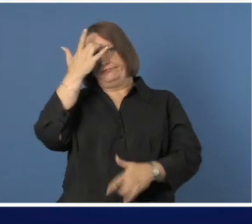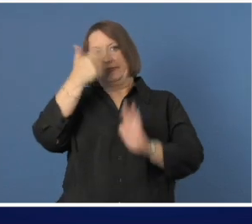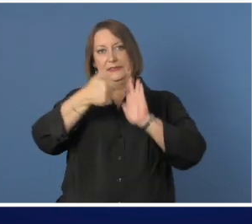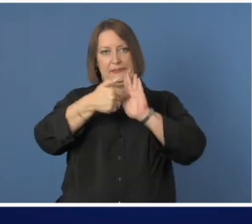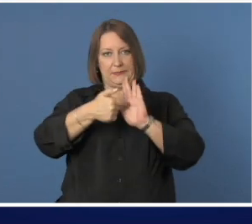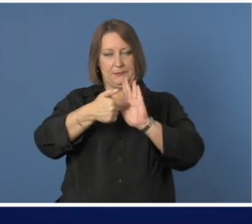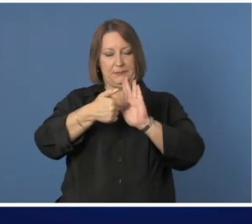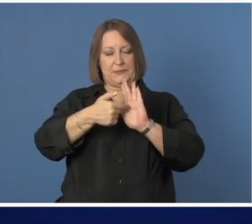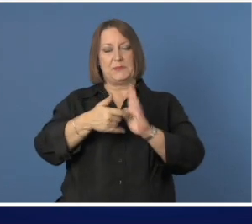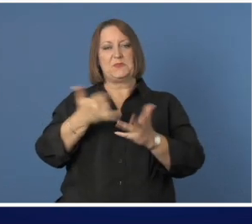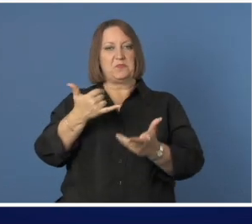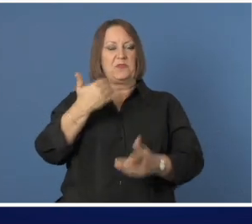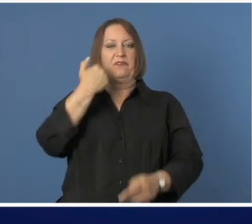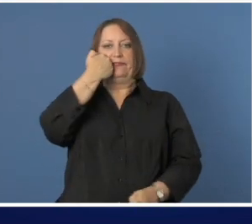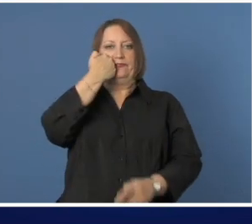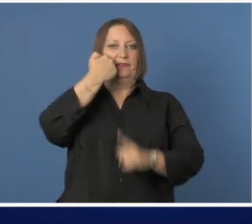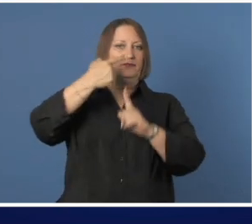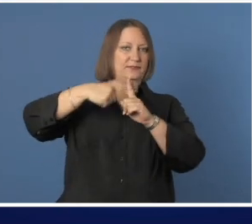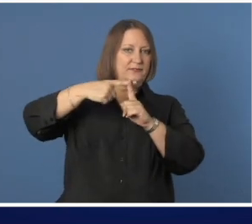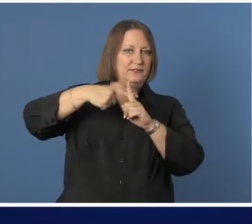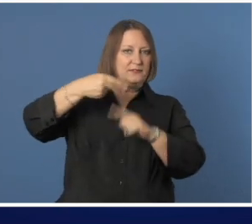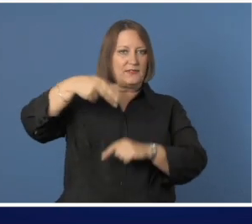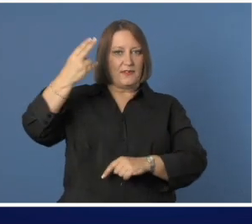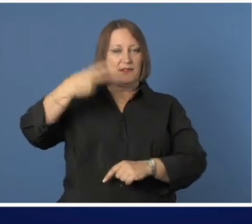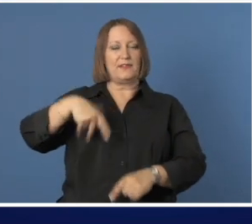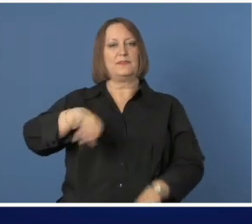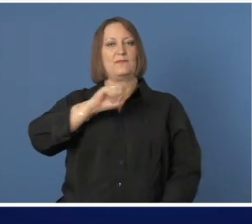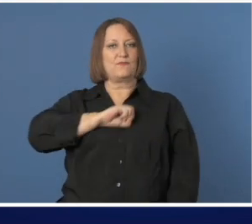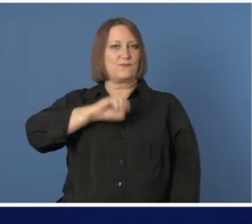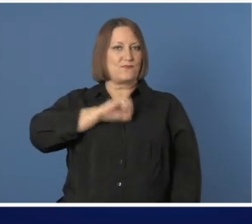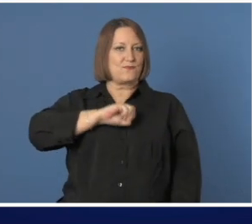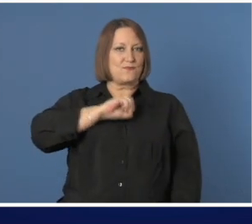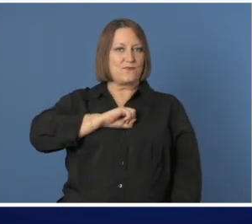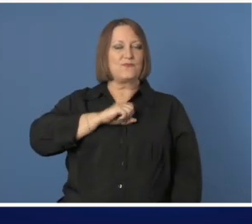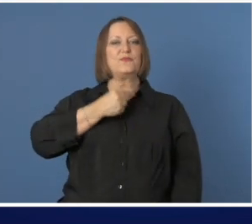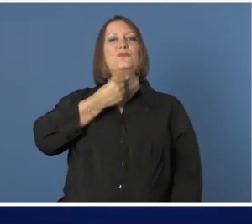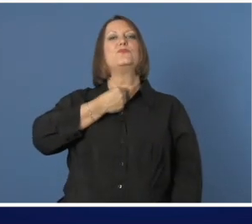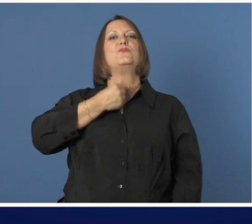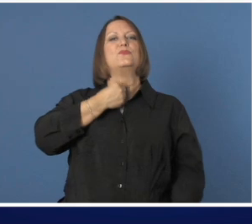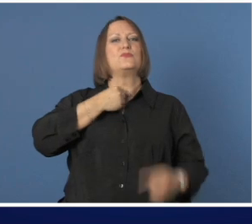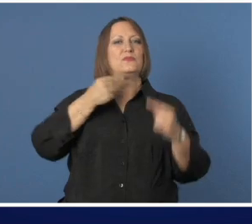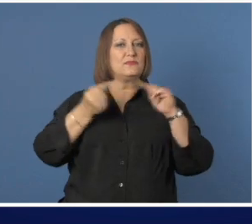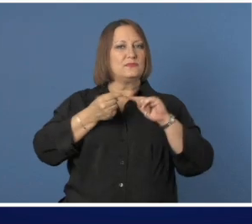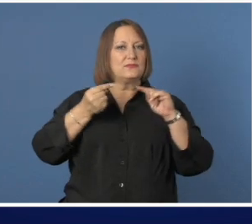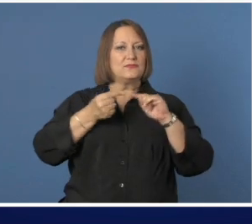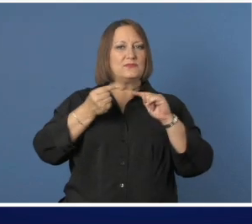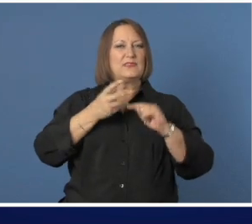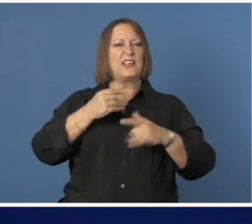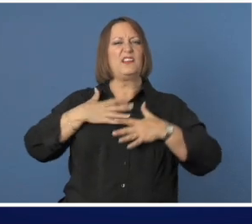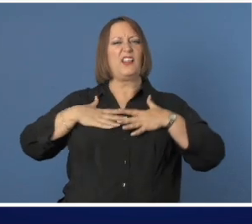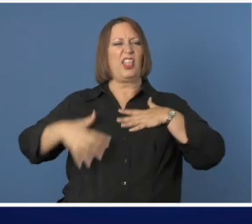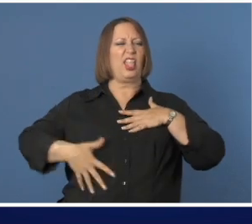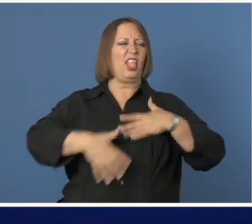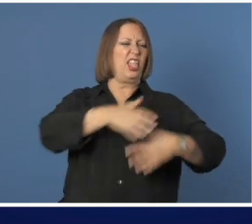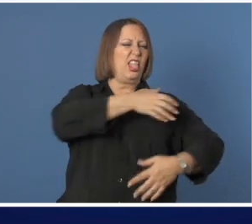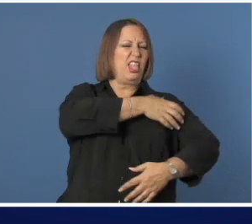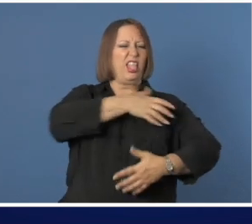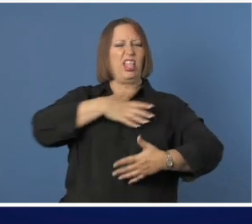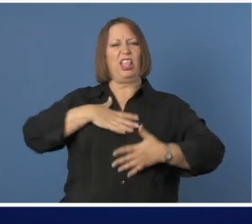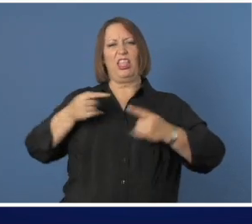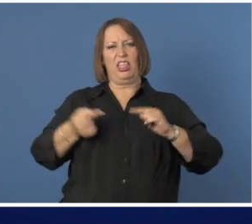-like symptoms fever cough sore throat and